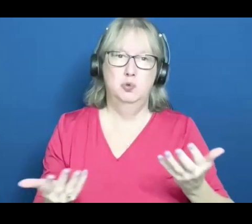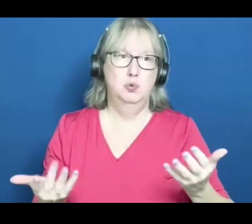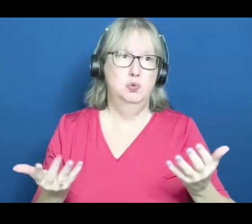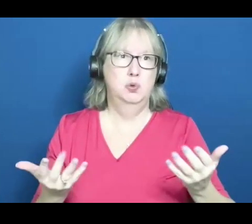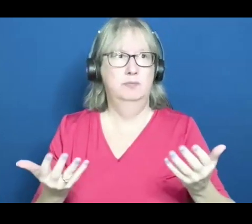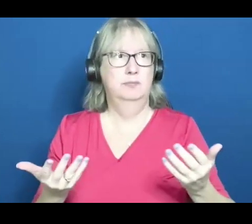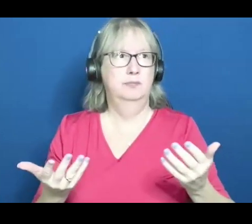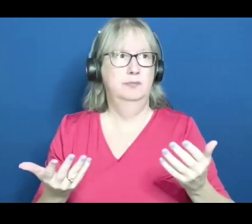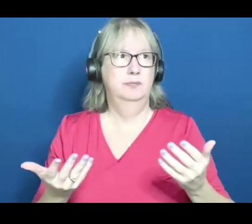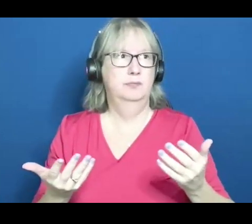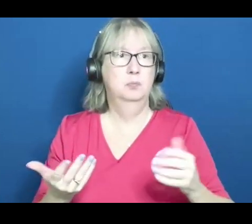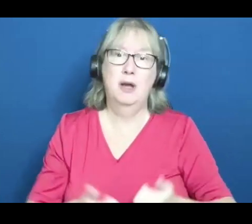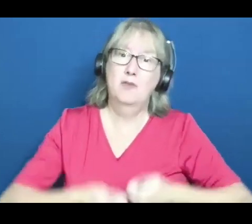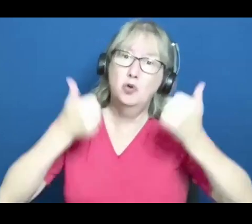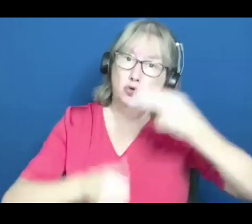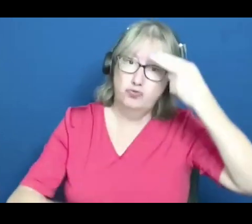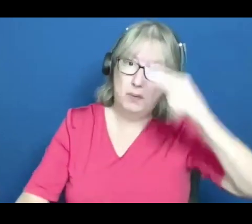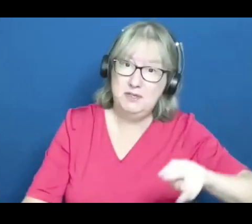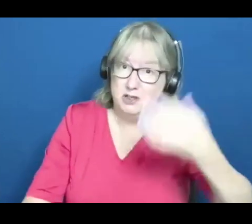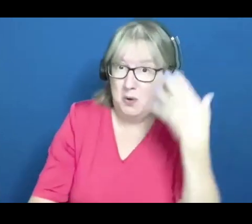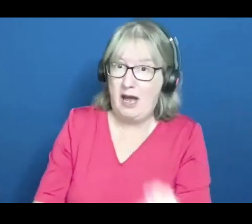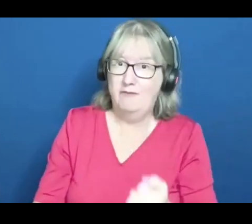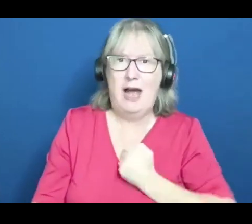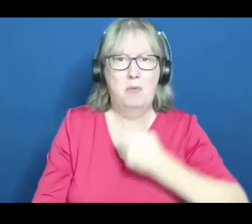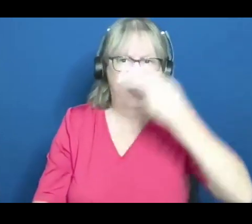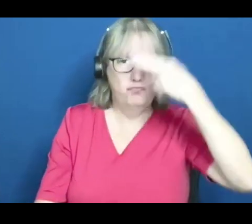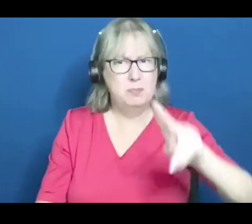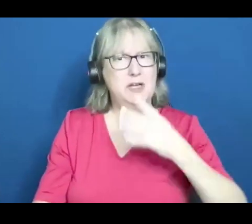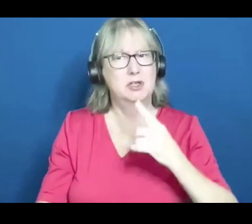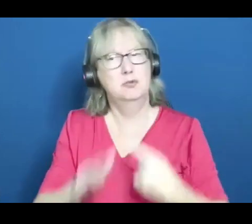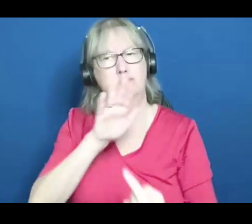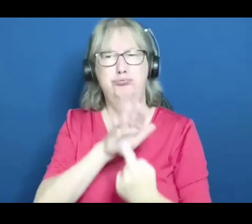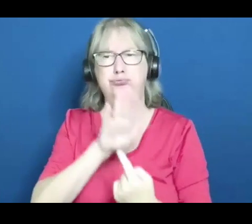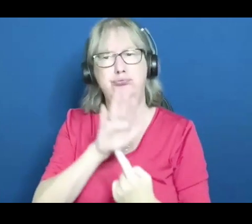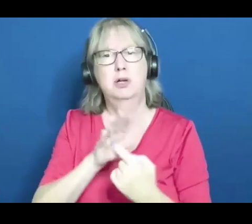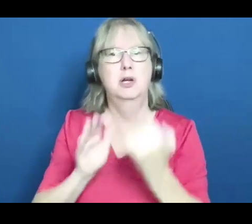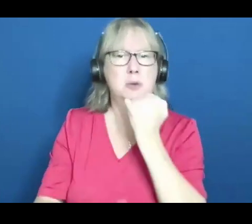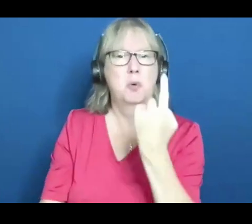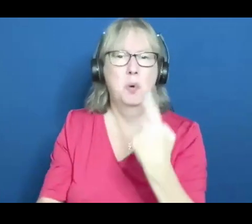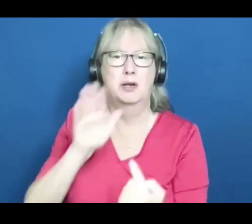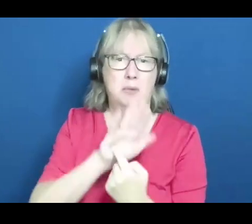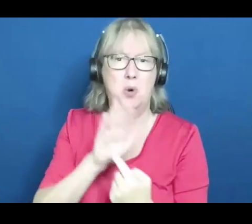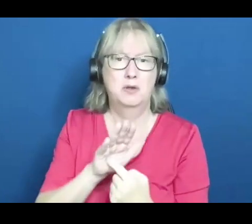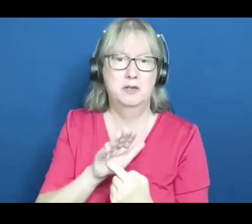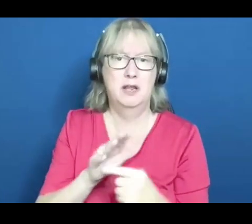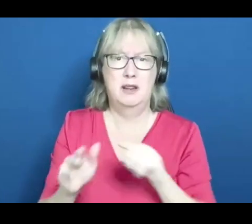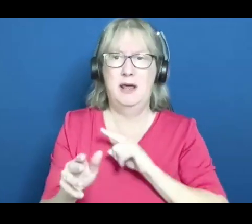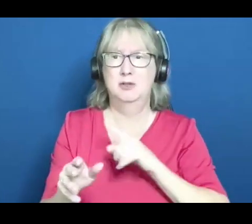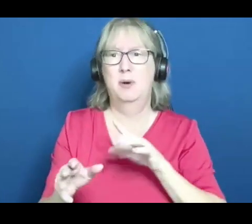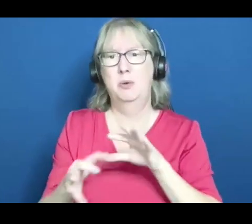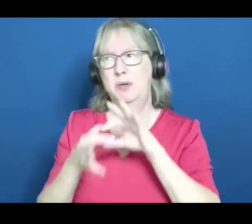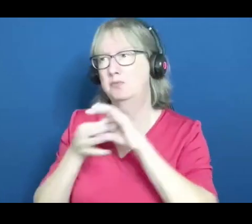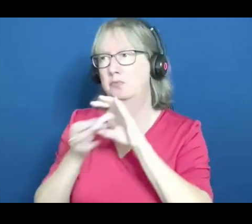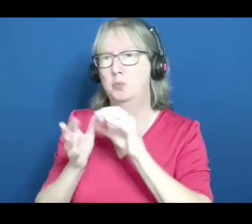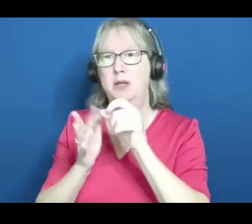would say, of high repute. You know, our reputation is really important, and the reason that we work a lot with Posturite is because